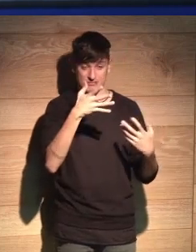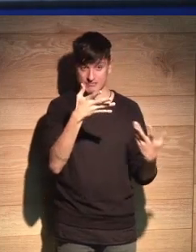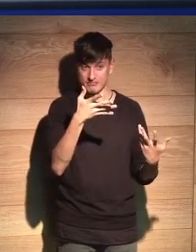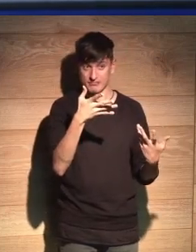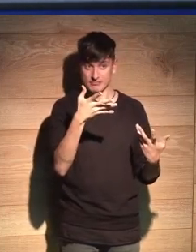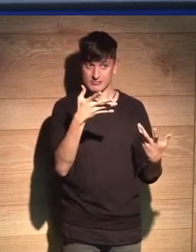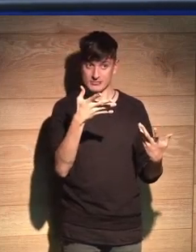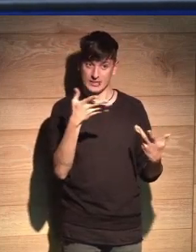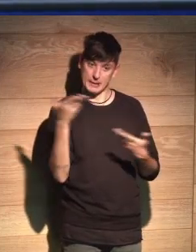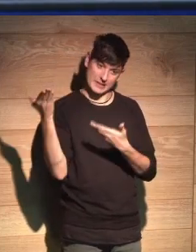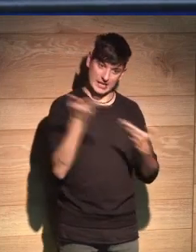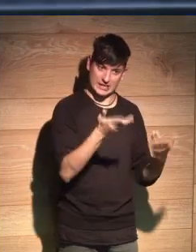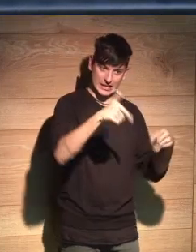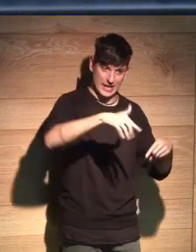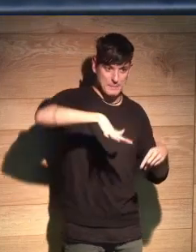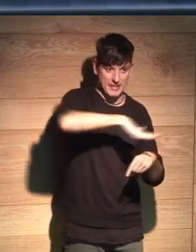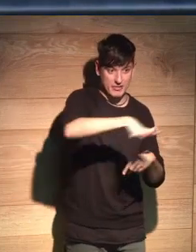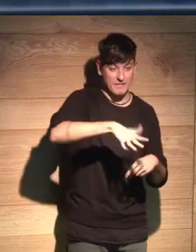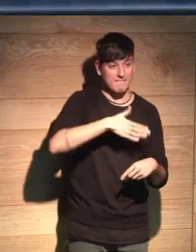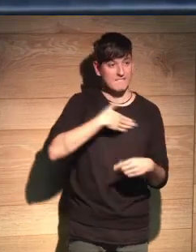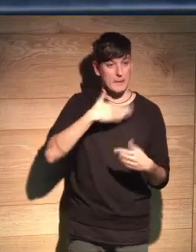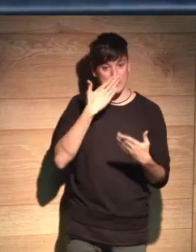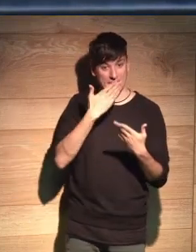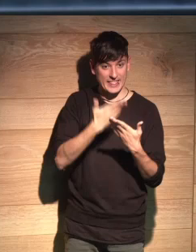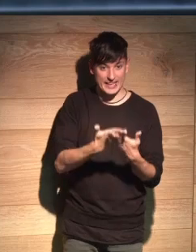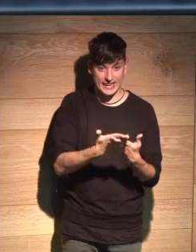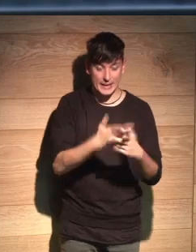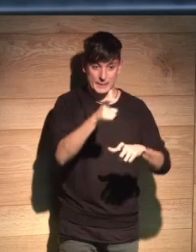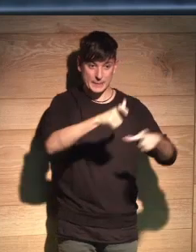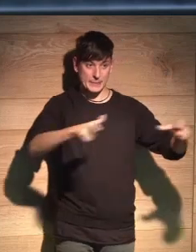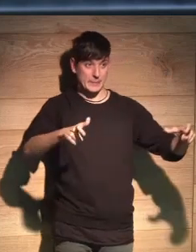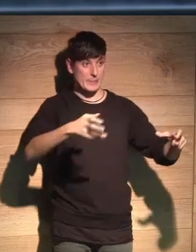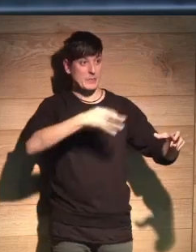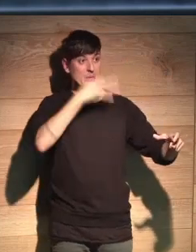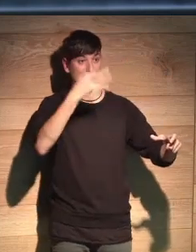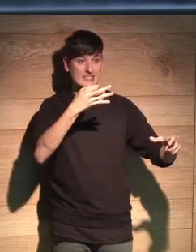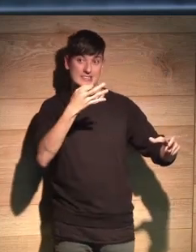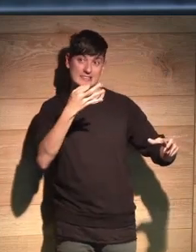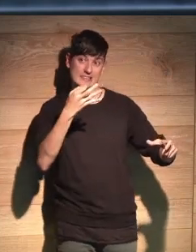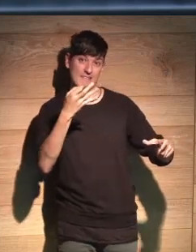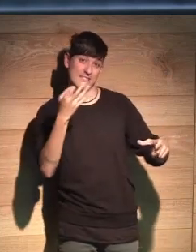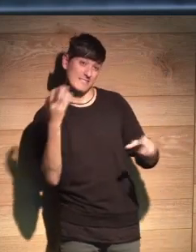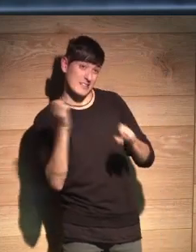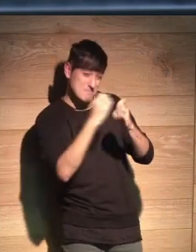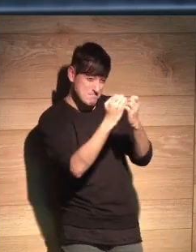fantastic space. I'm going to ask the speakers now to come to have the picture